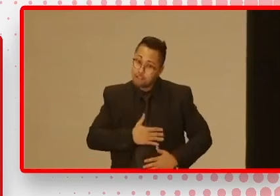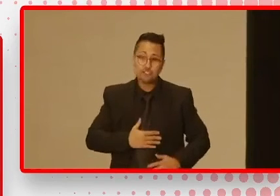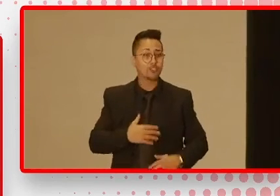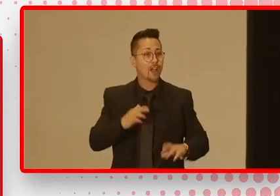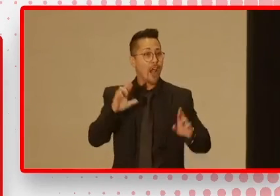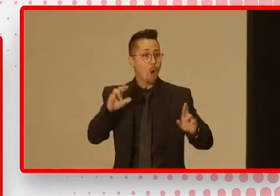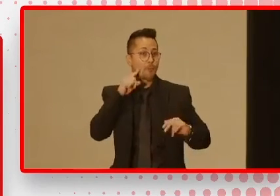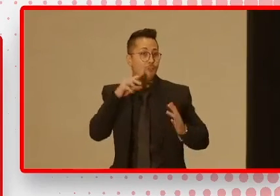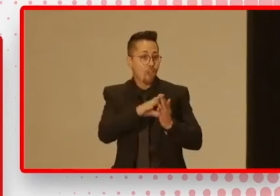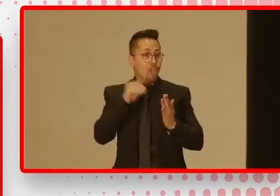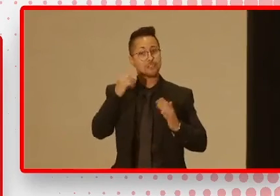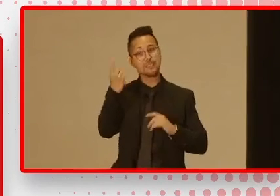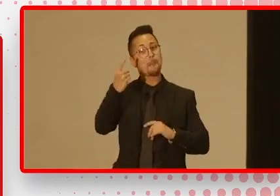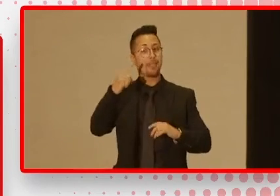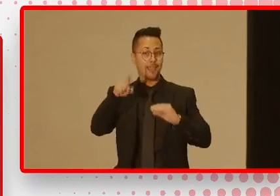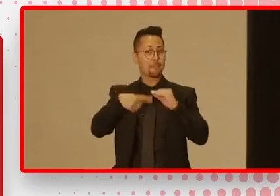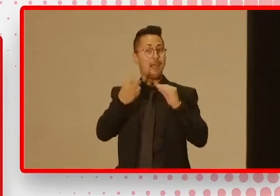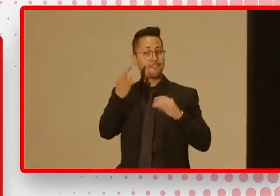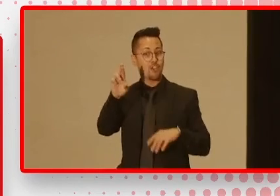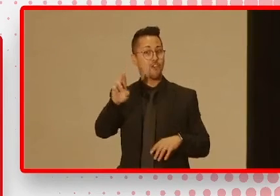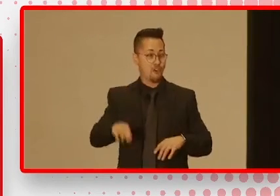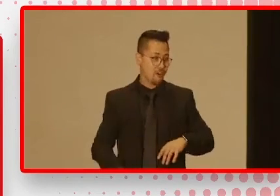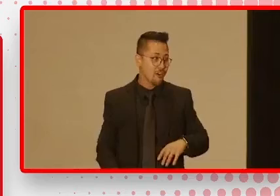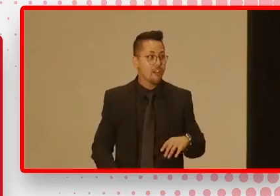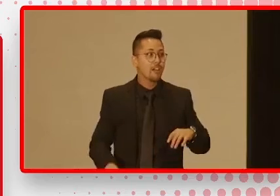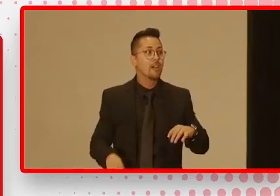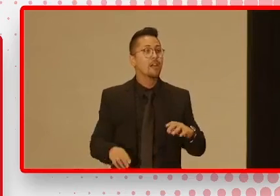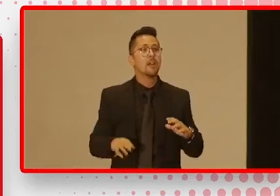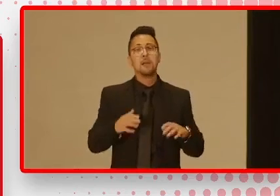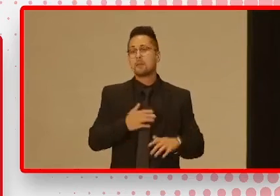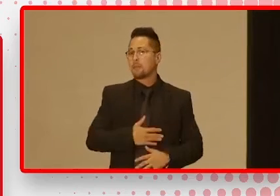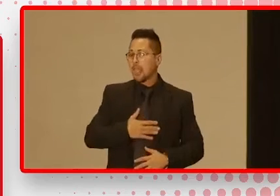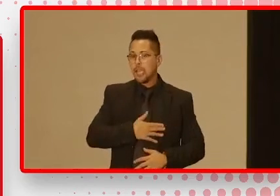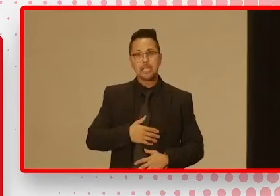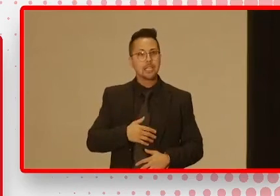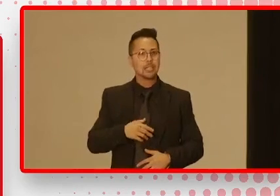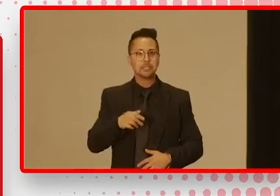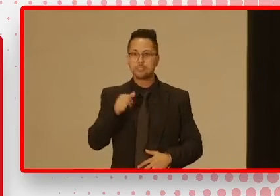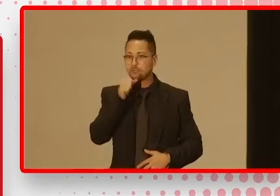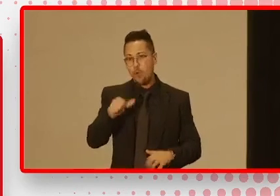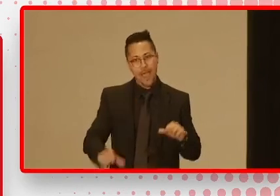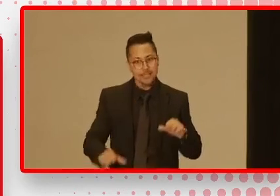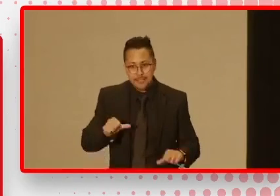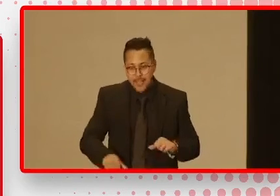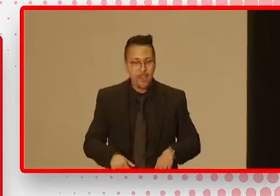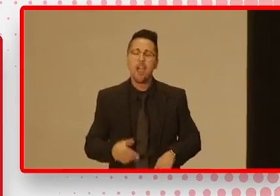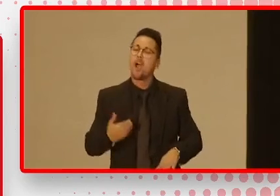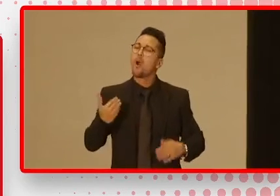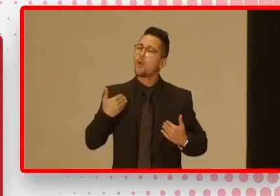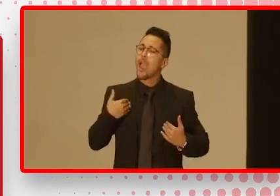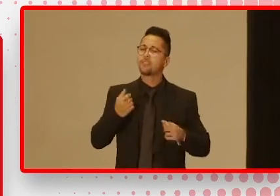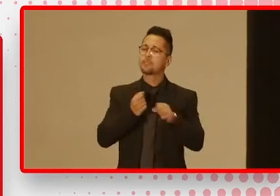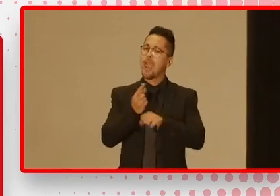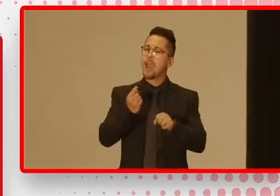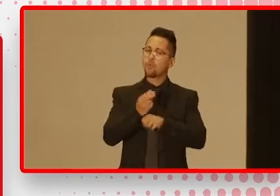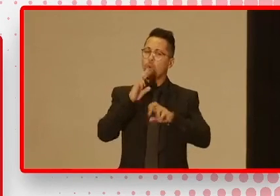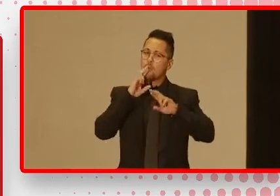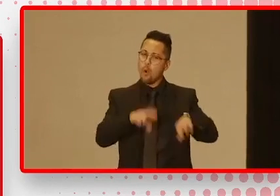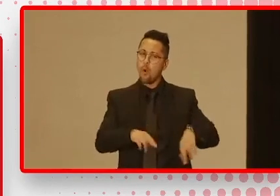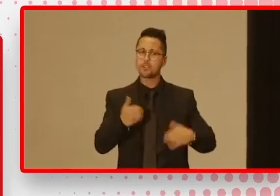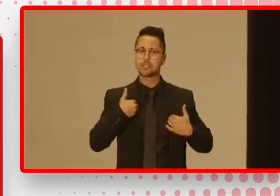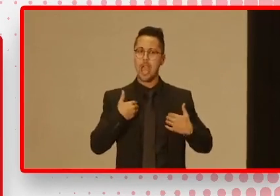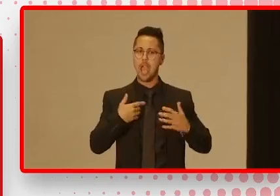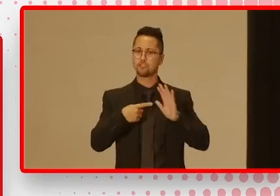something today here about vocational rehabilitation. But please don't hesitate. We have some annual reports that kind of does a big oversight